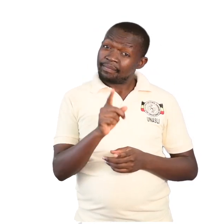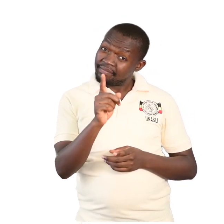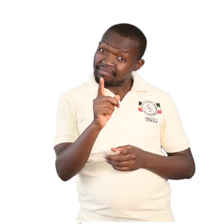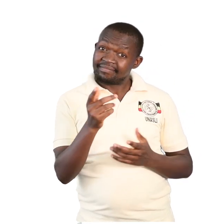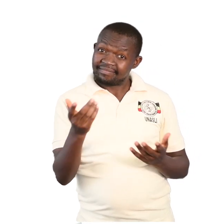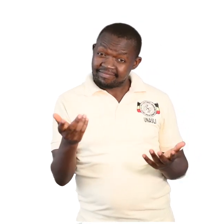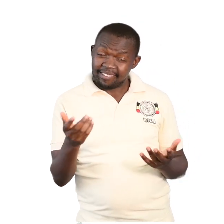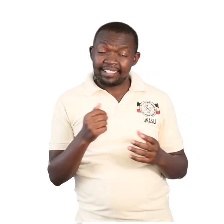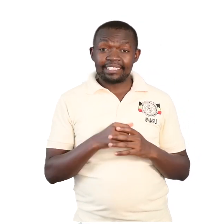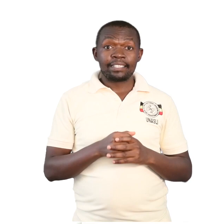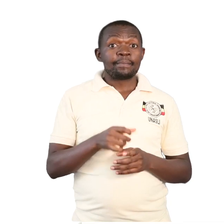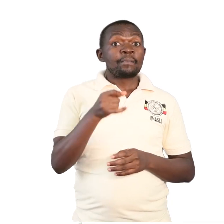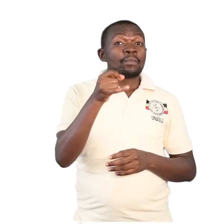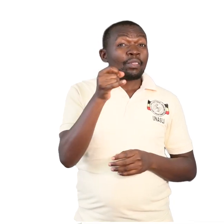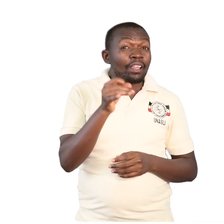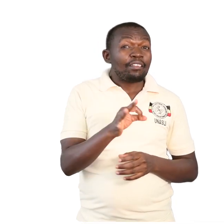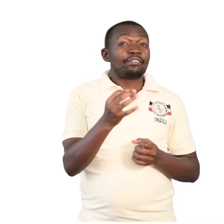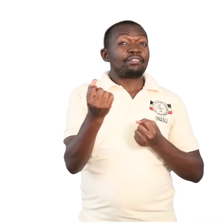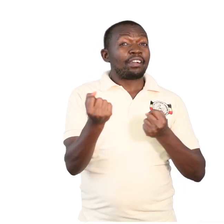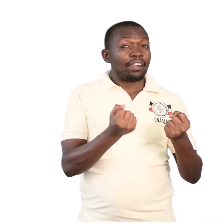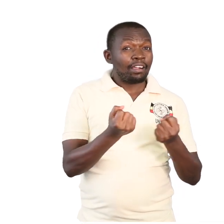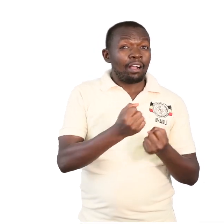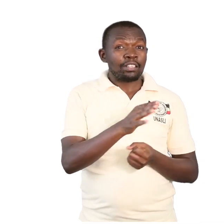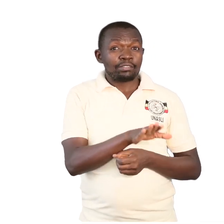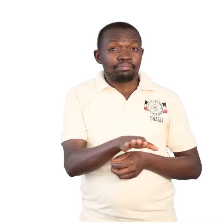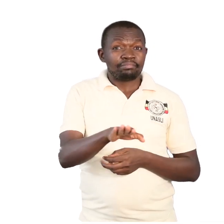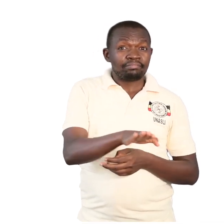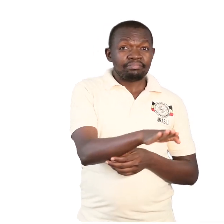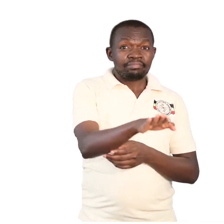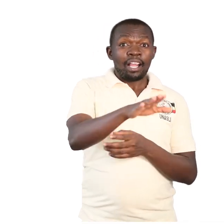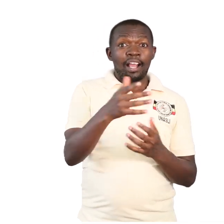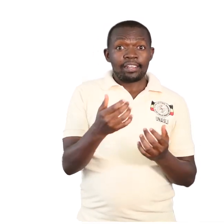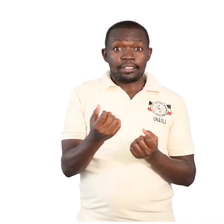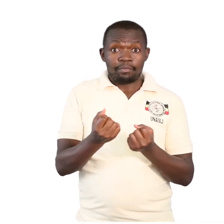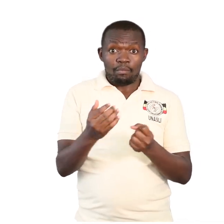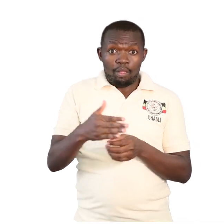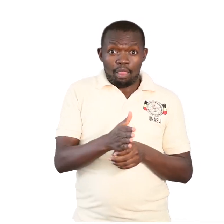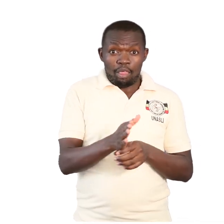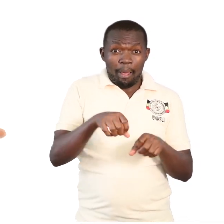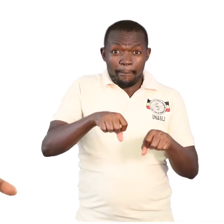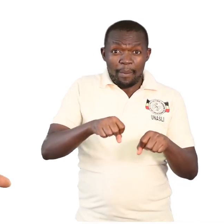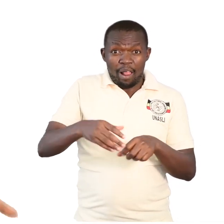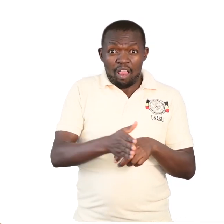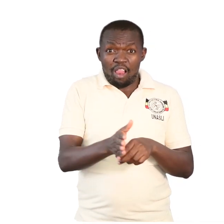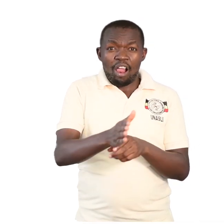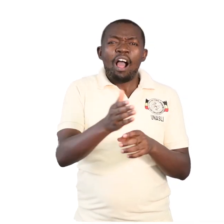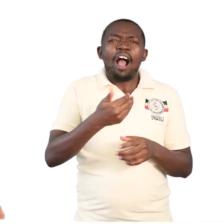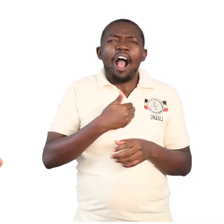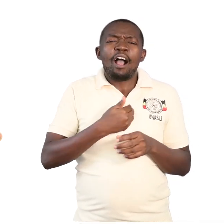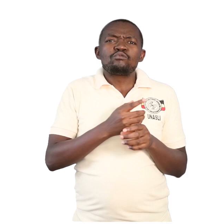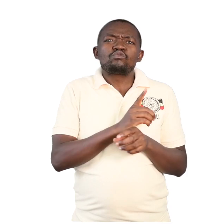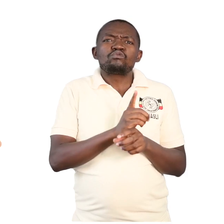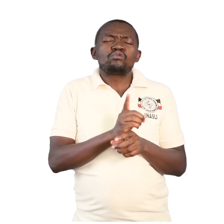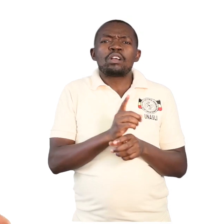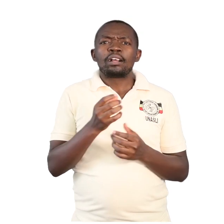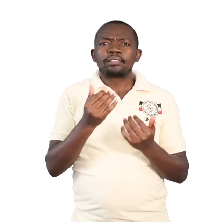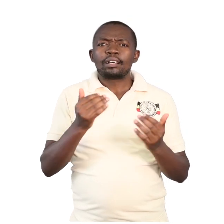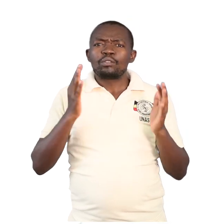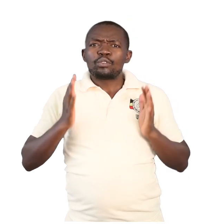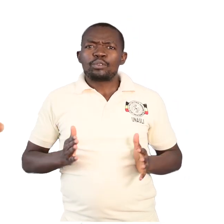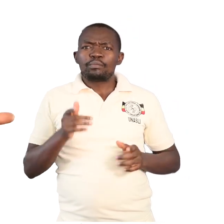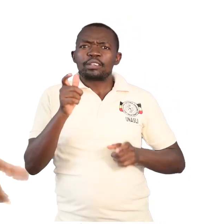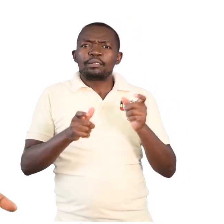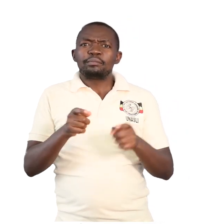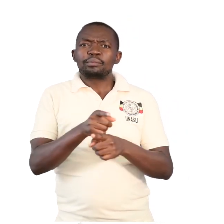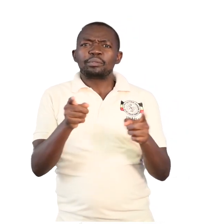Well, if cars and motorcycles have speedometers, how would human beings know how fast